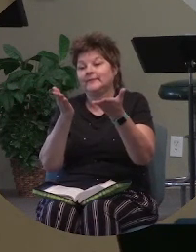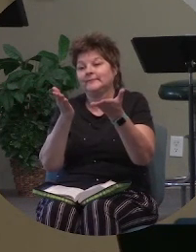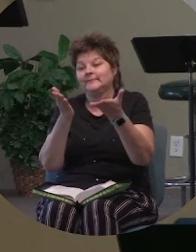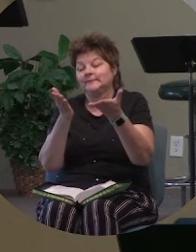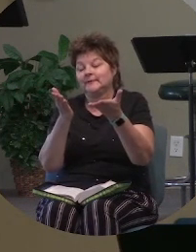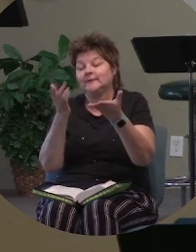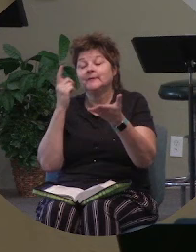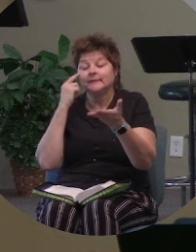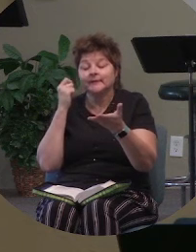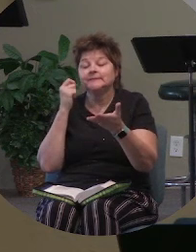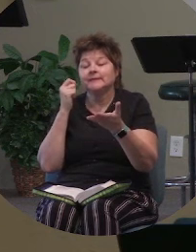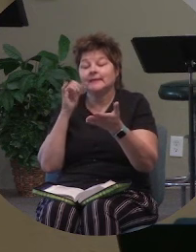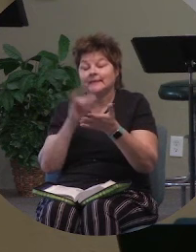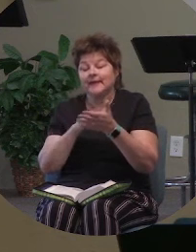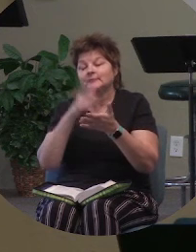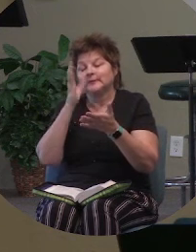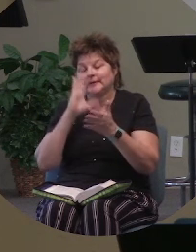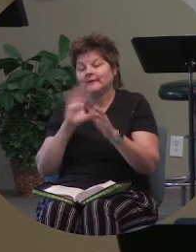Because that's what I do.